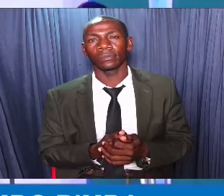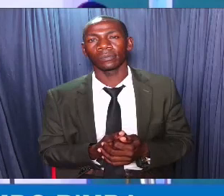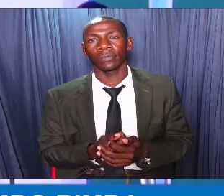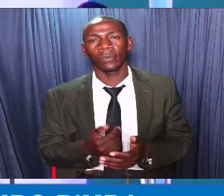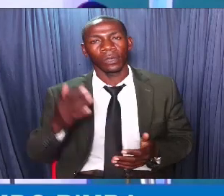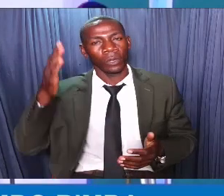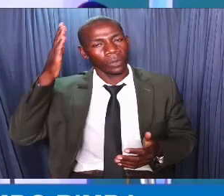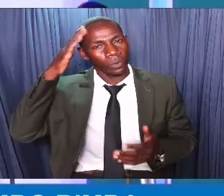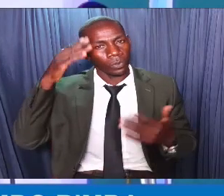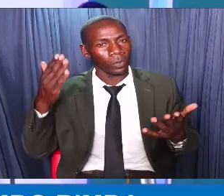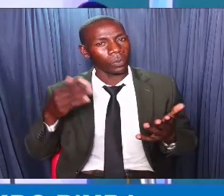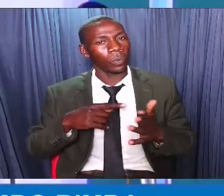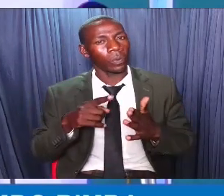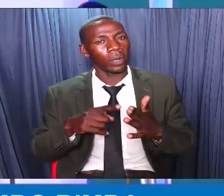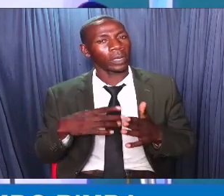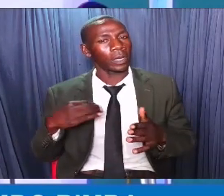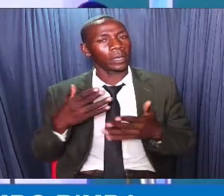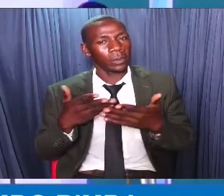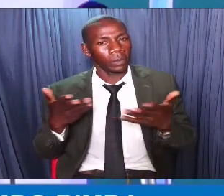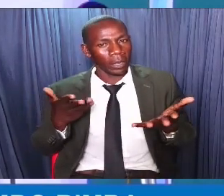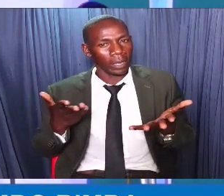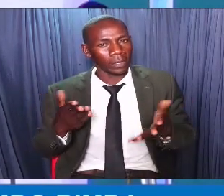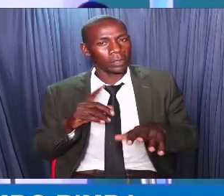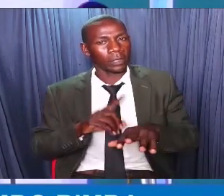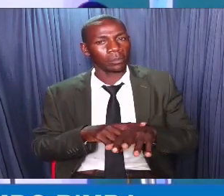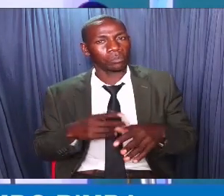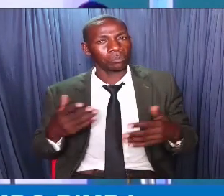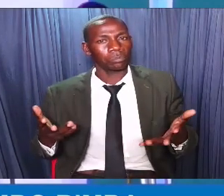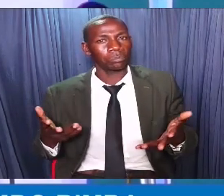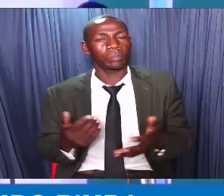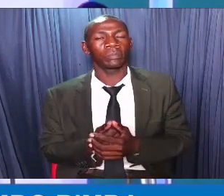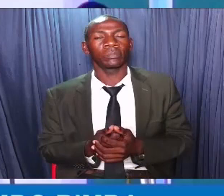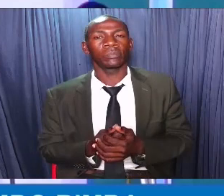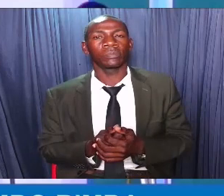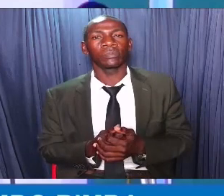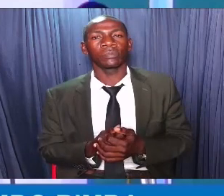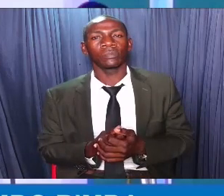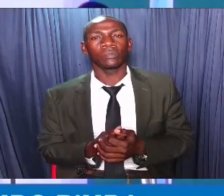Hujui ni lini na ni wapi. You don't know when, where, what time.